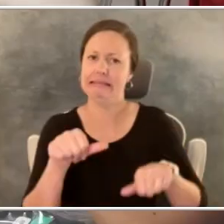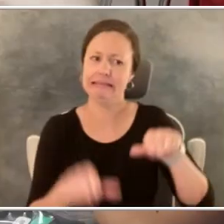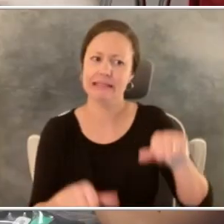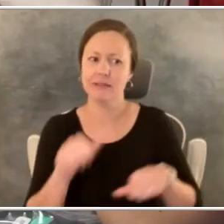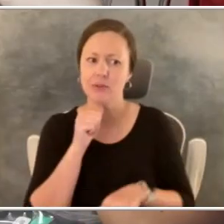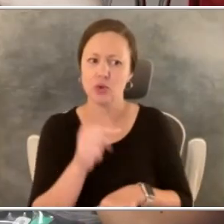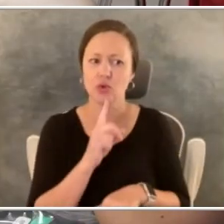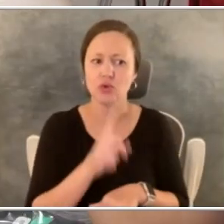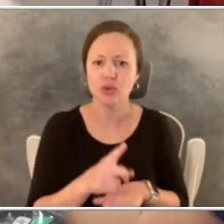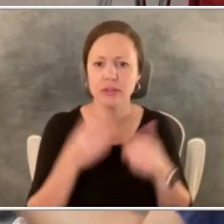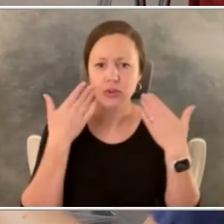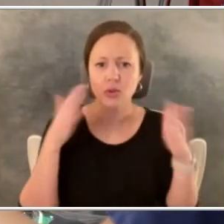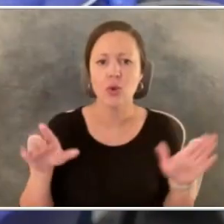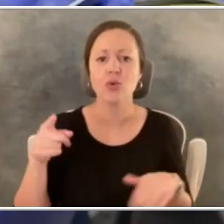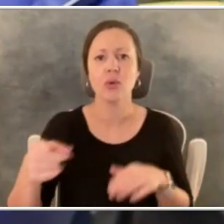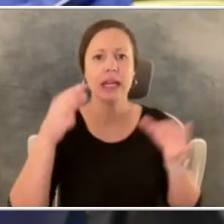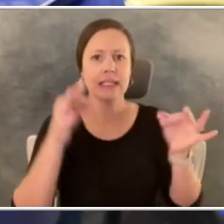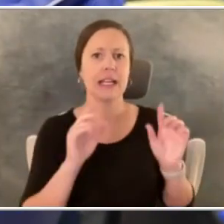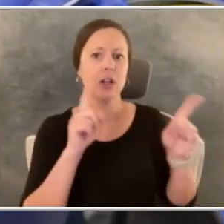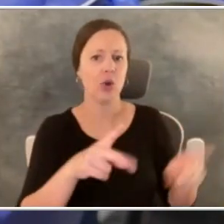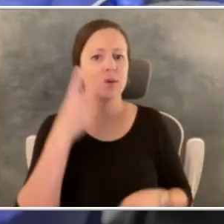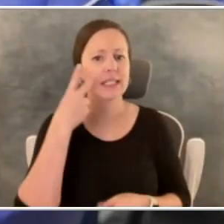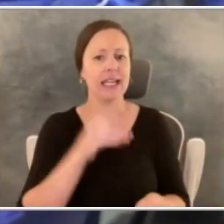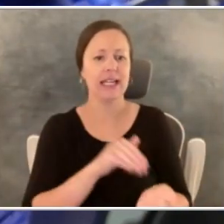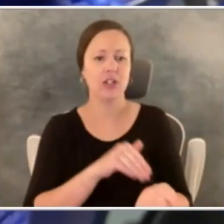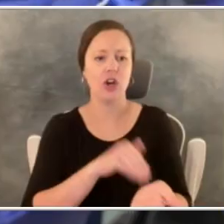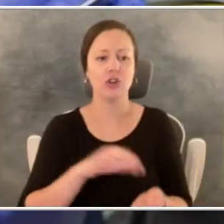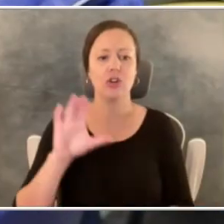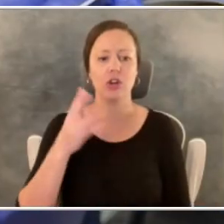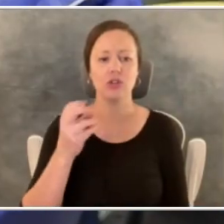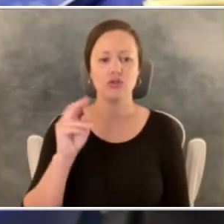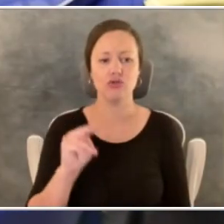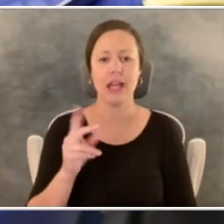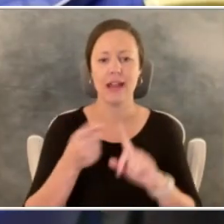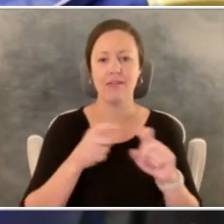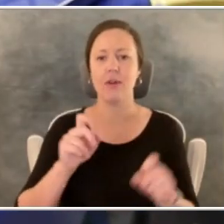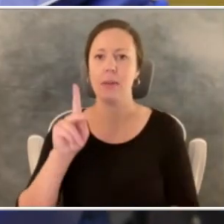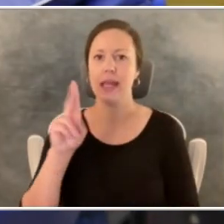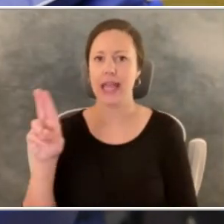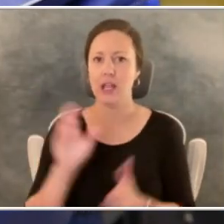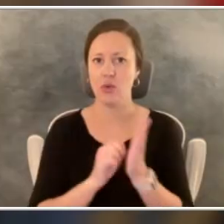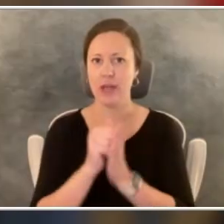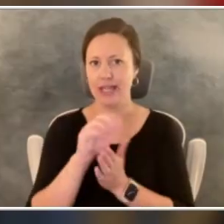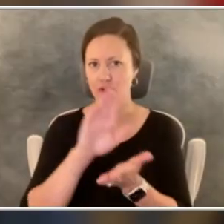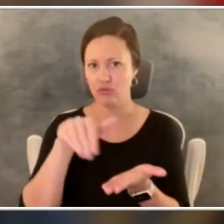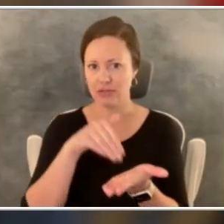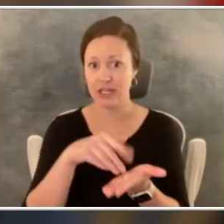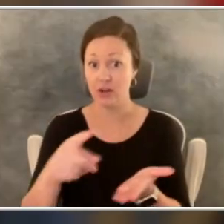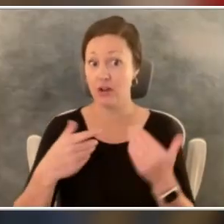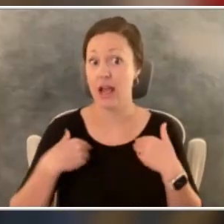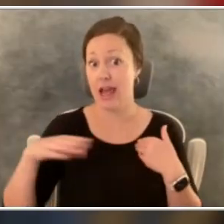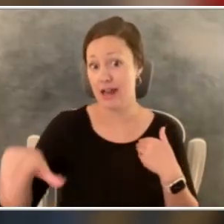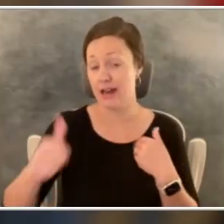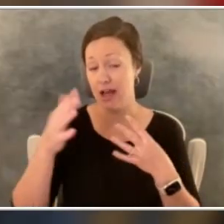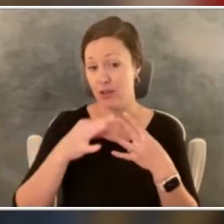himself to Dr. Ronald Chen at the University of Kansas Cancer Center, who had another option.